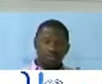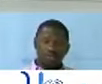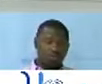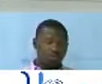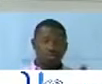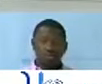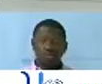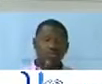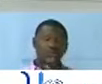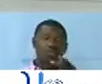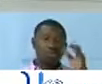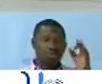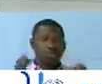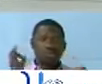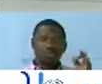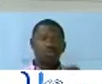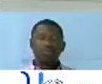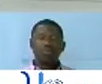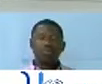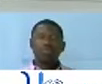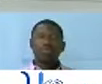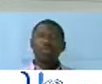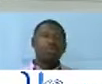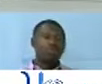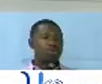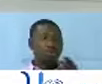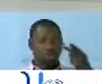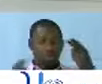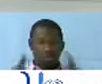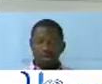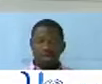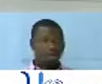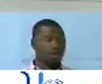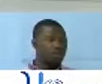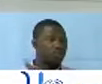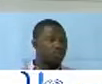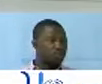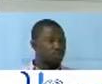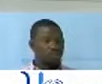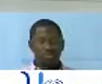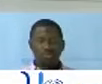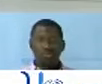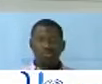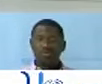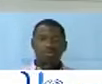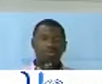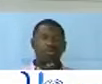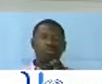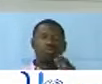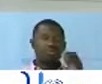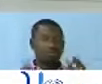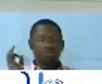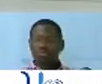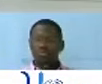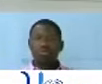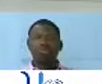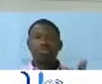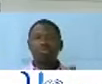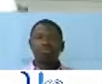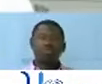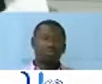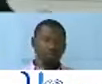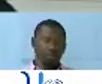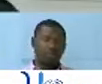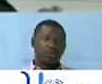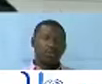that no lawyer will attend the court. Ndax dañu xalaat rek ni daal amul ben lawyer buy tew ci code bobu motax ñu yegal ko